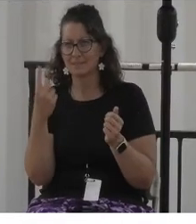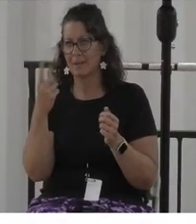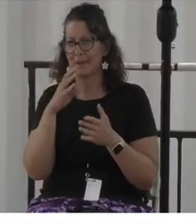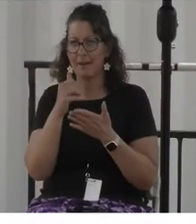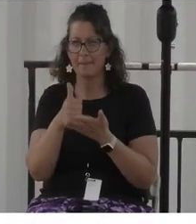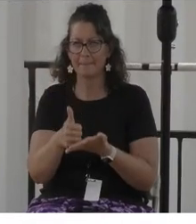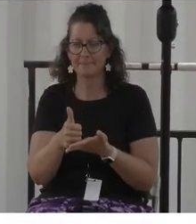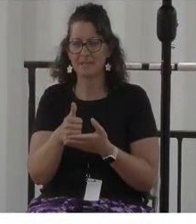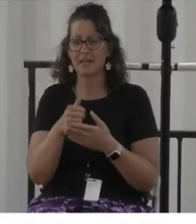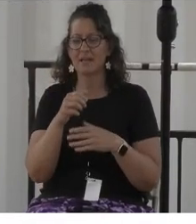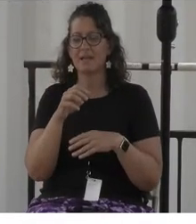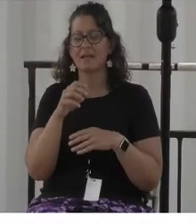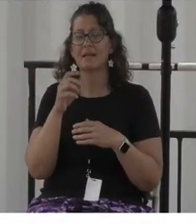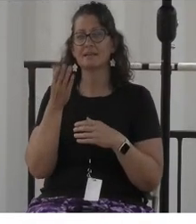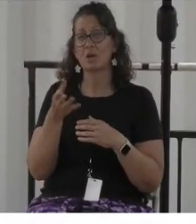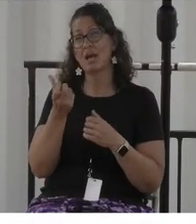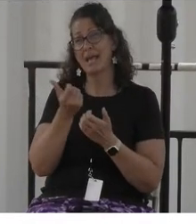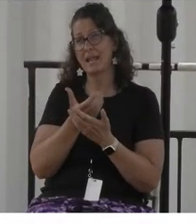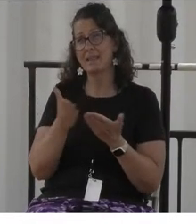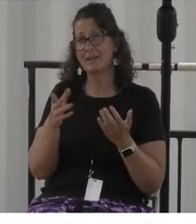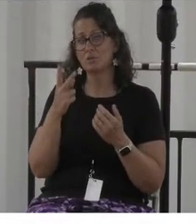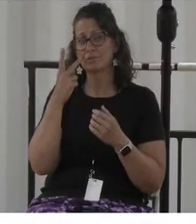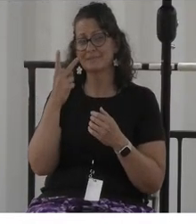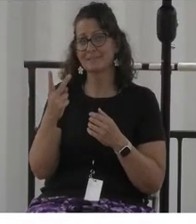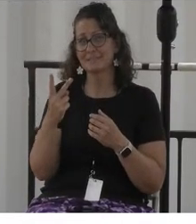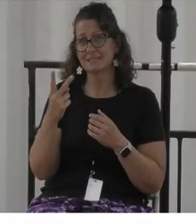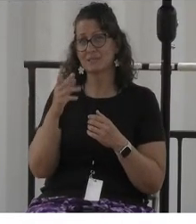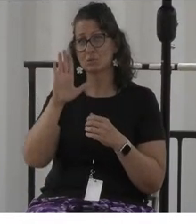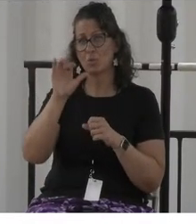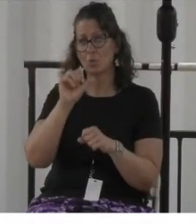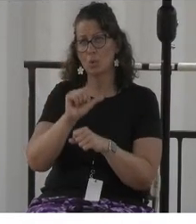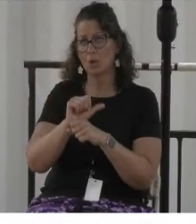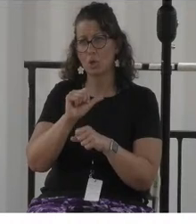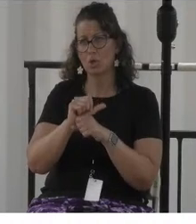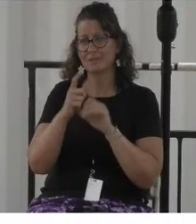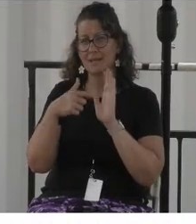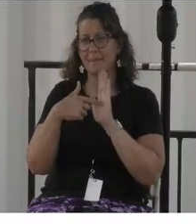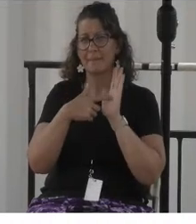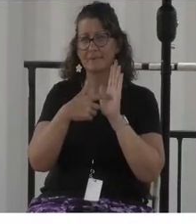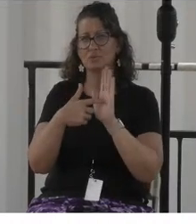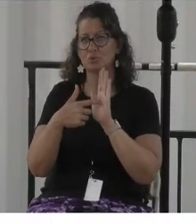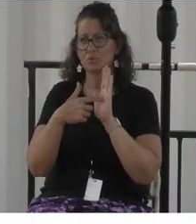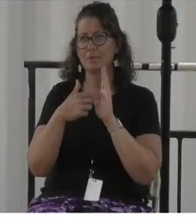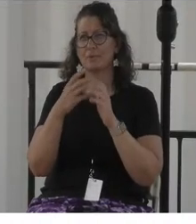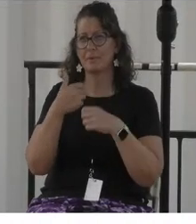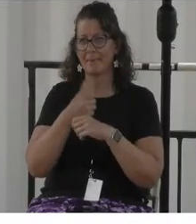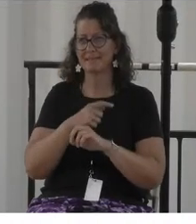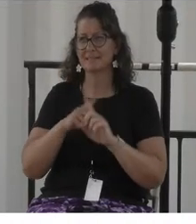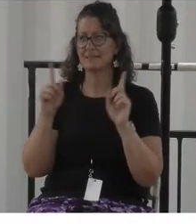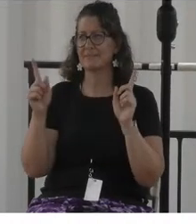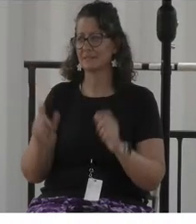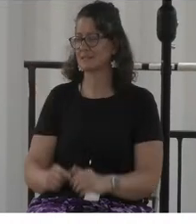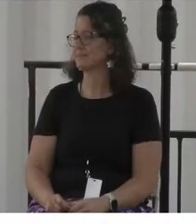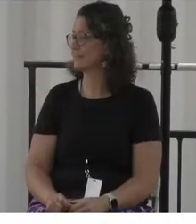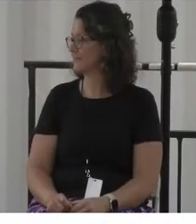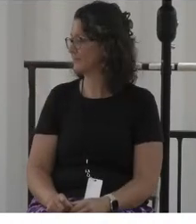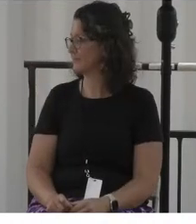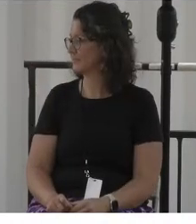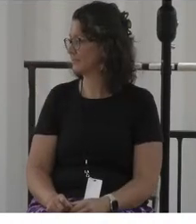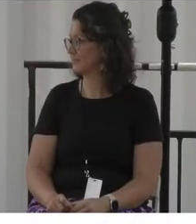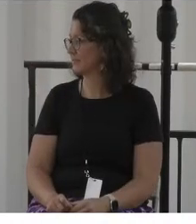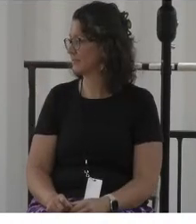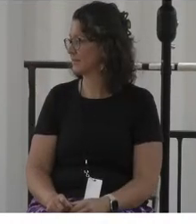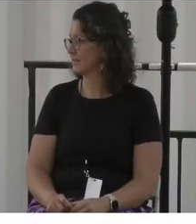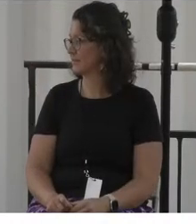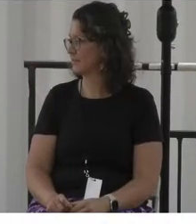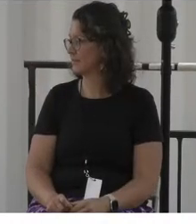helps? Is there anything where you have seen your work demonstrably make a difference? I guess the thing